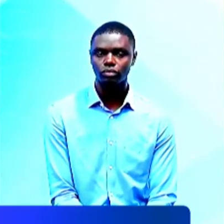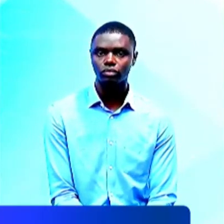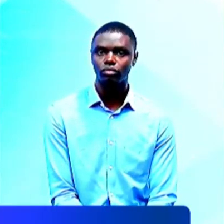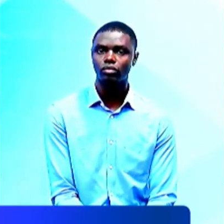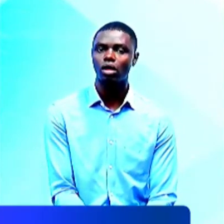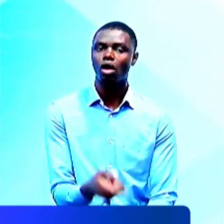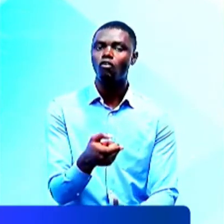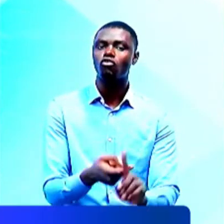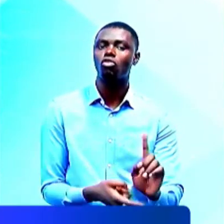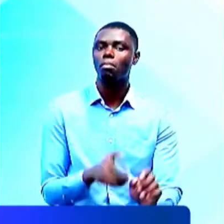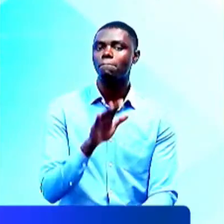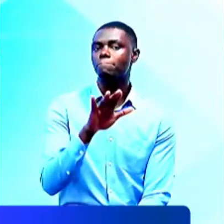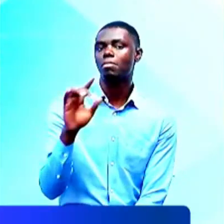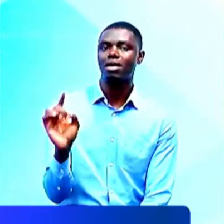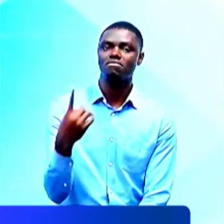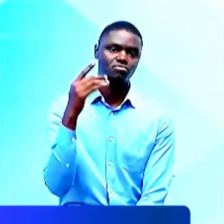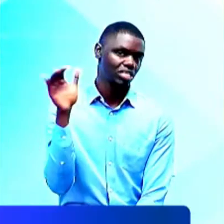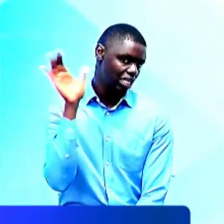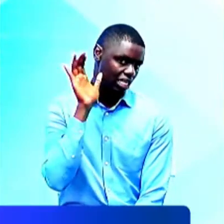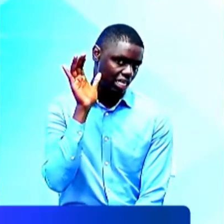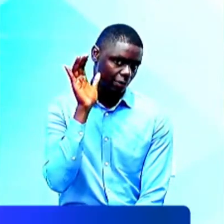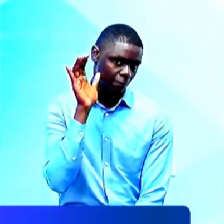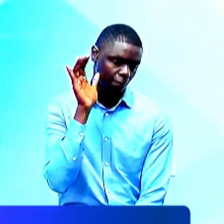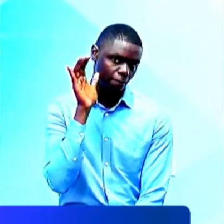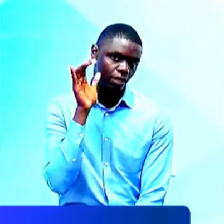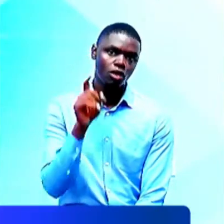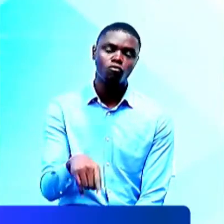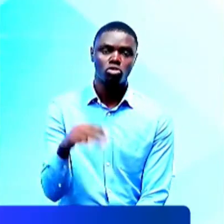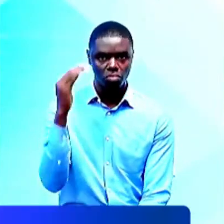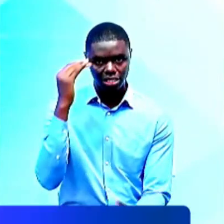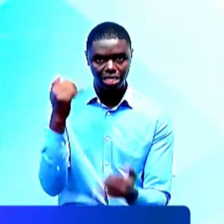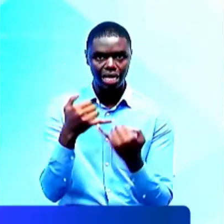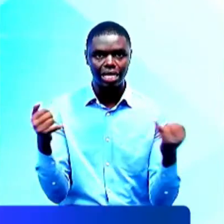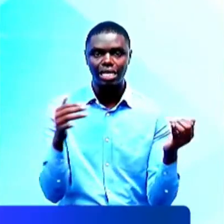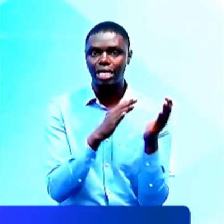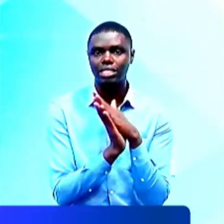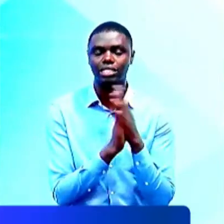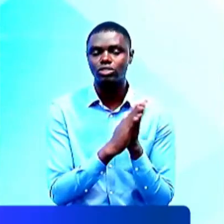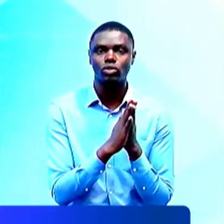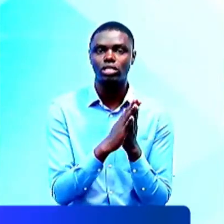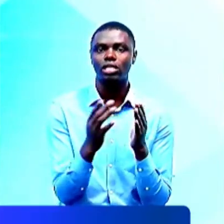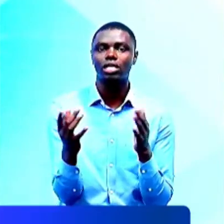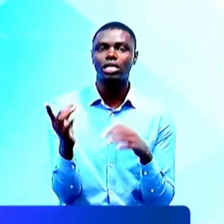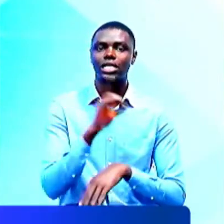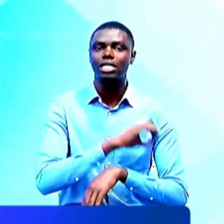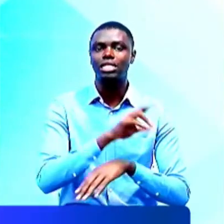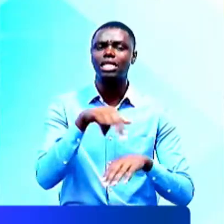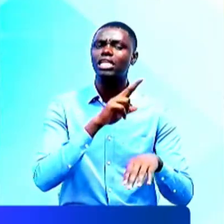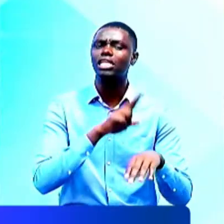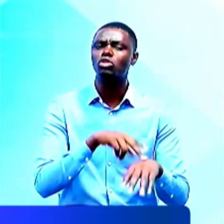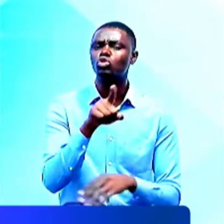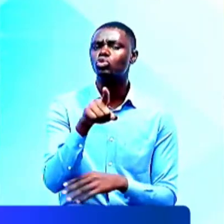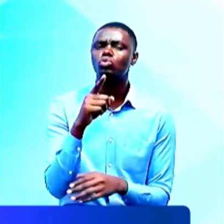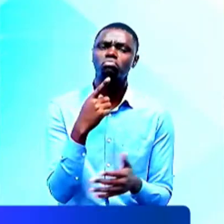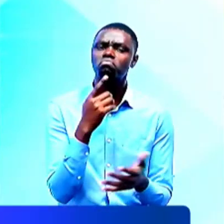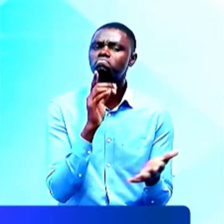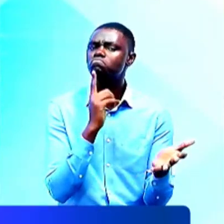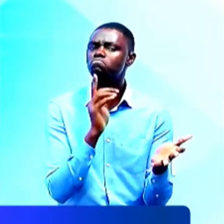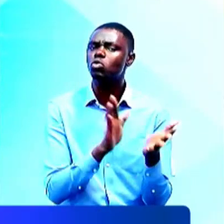From your first hearing of this headlining story in the Daily Nation, what do you make of